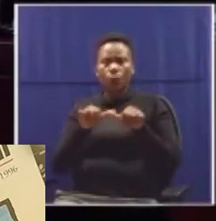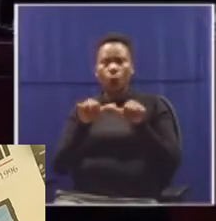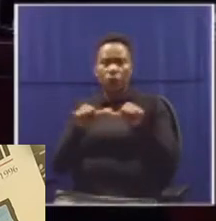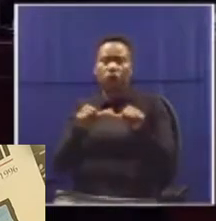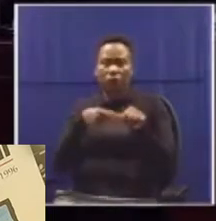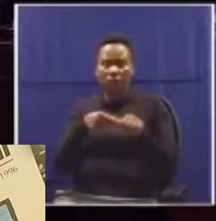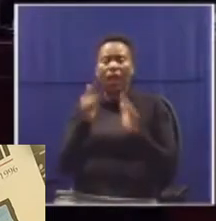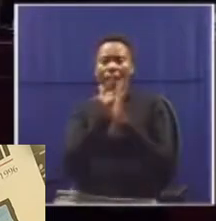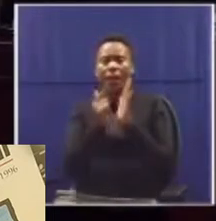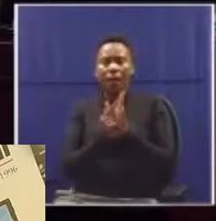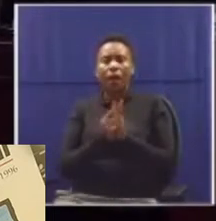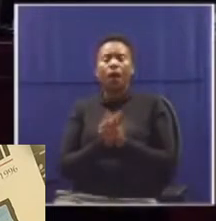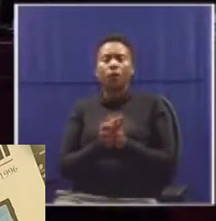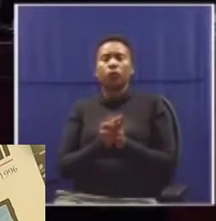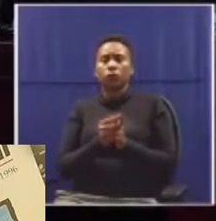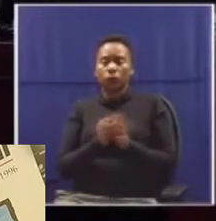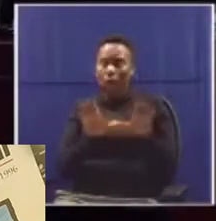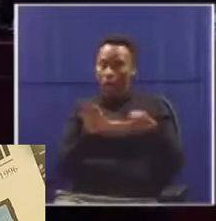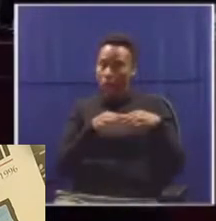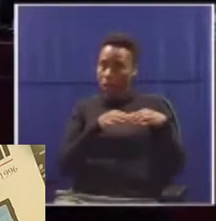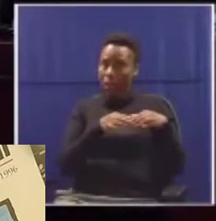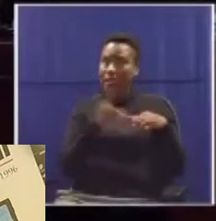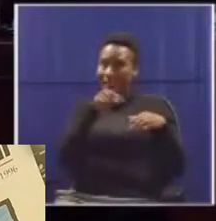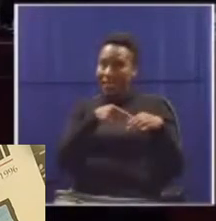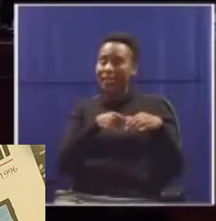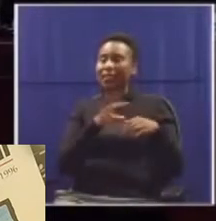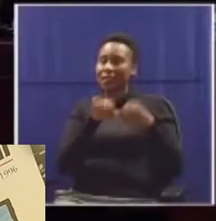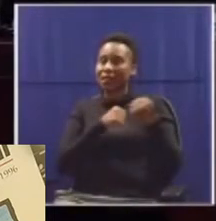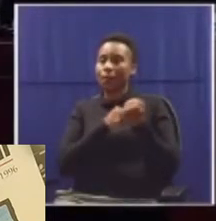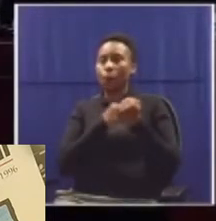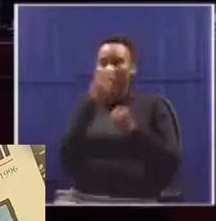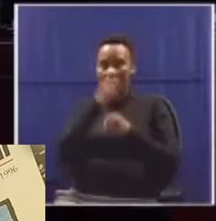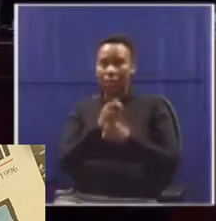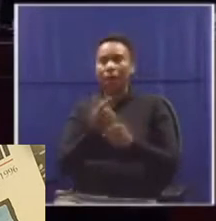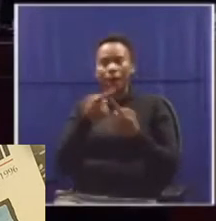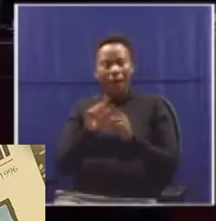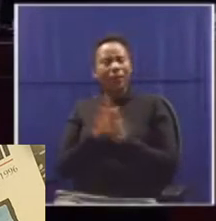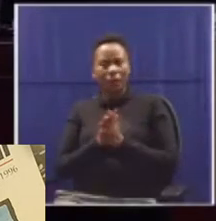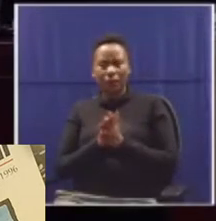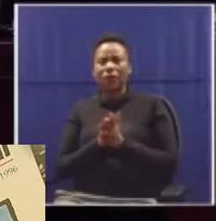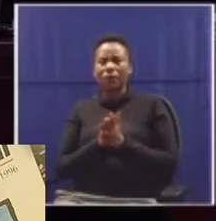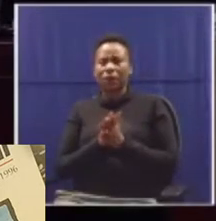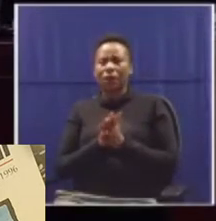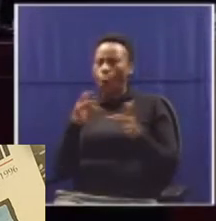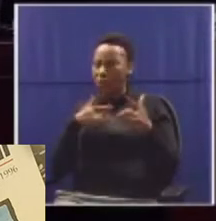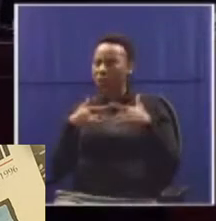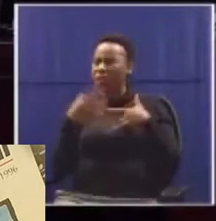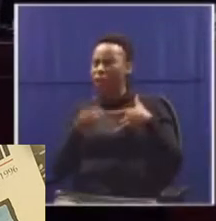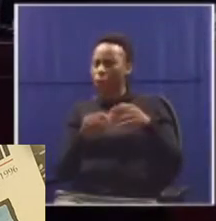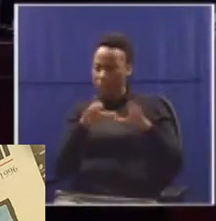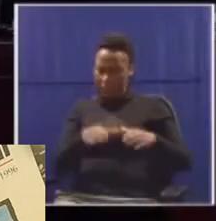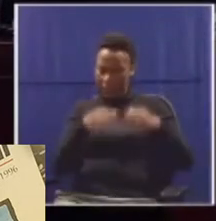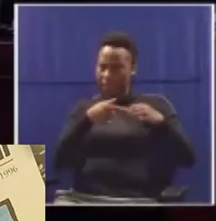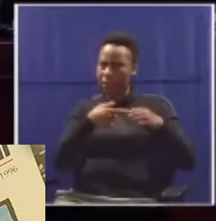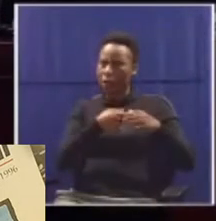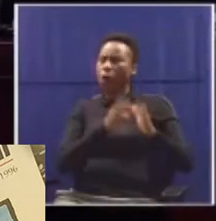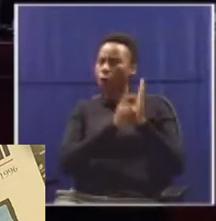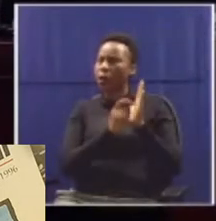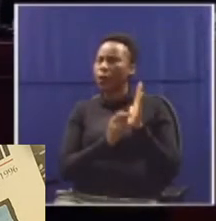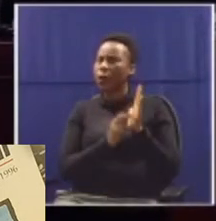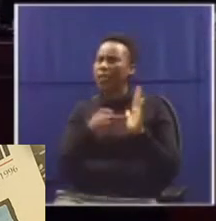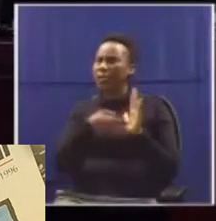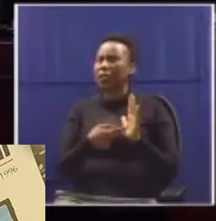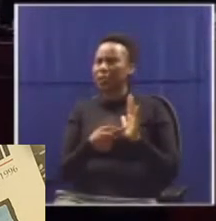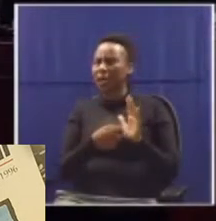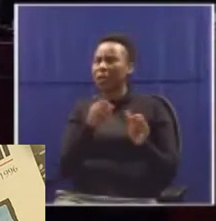council is also supported however we need to express our concern that this set of regulations were seemingly settled